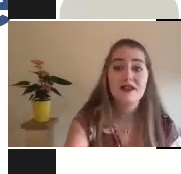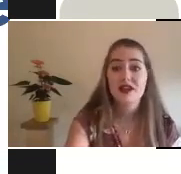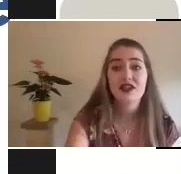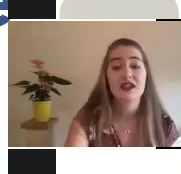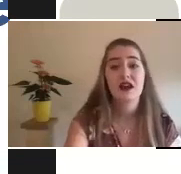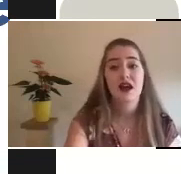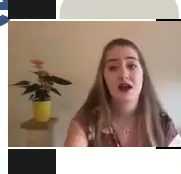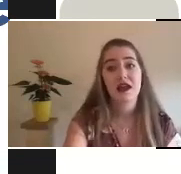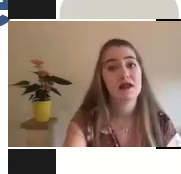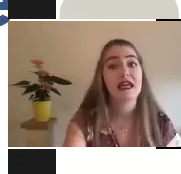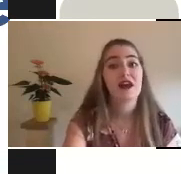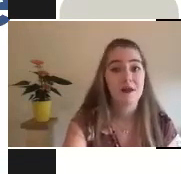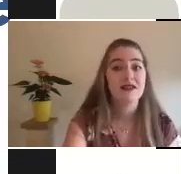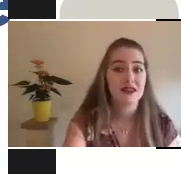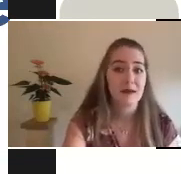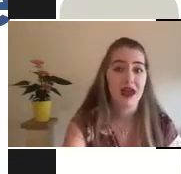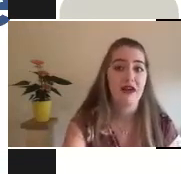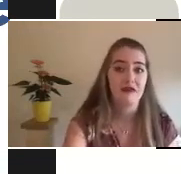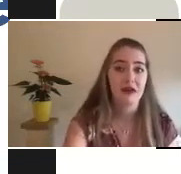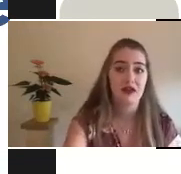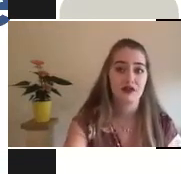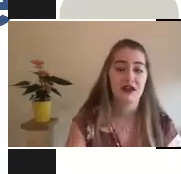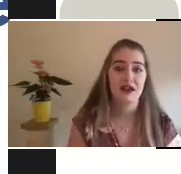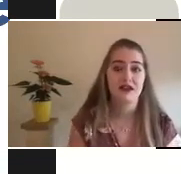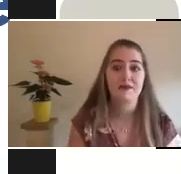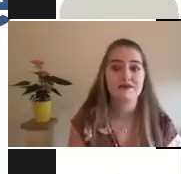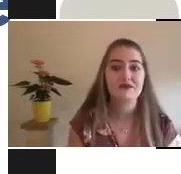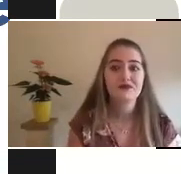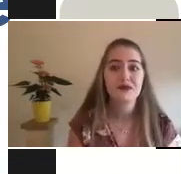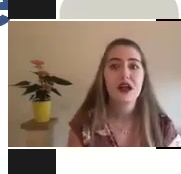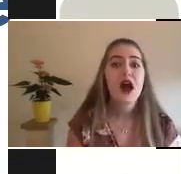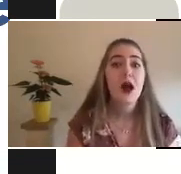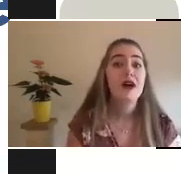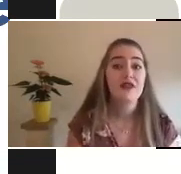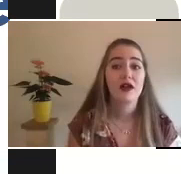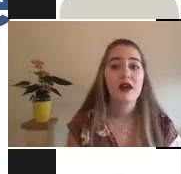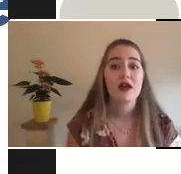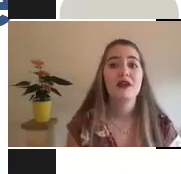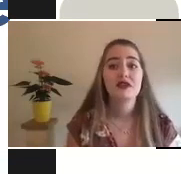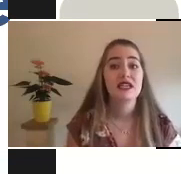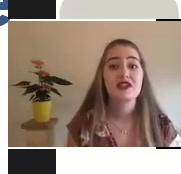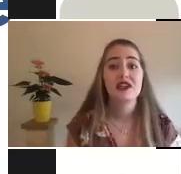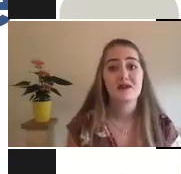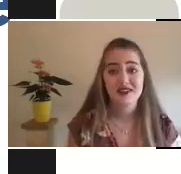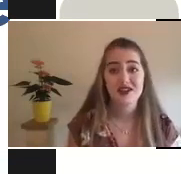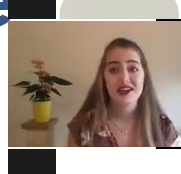comment section and any comments that they may have gotten directed at them. Above all, be strategic in your messaging and